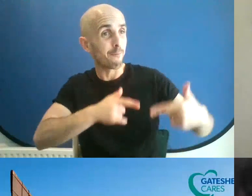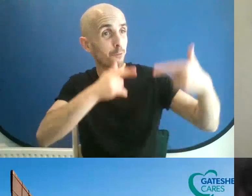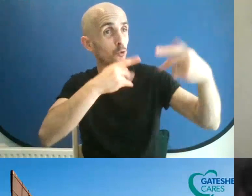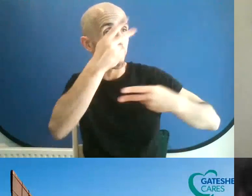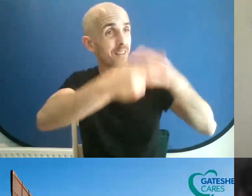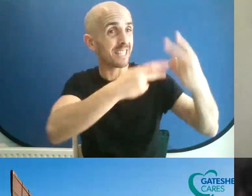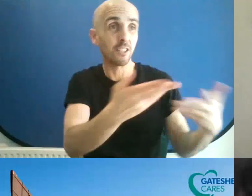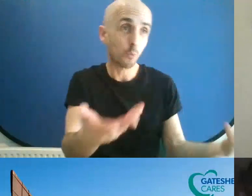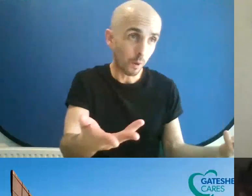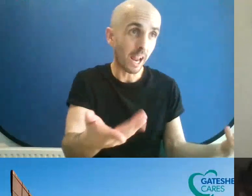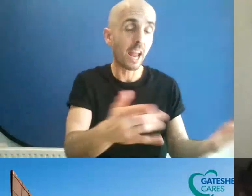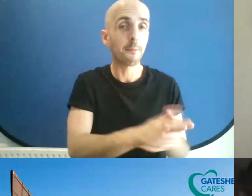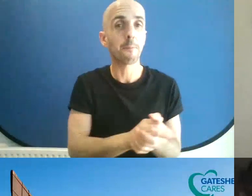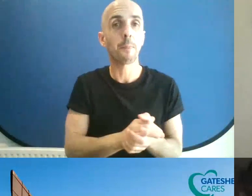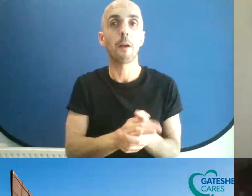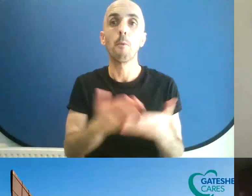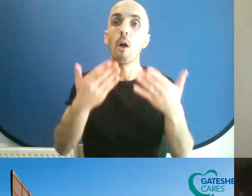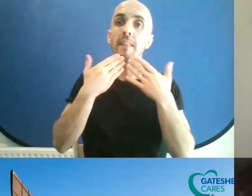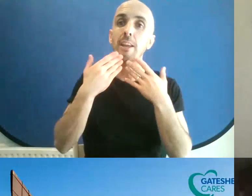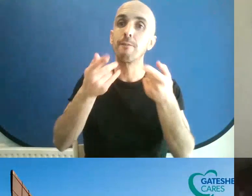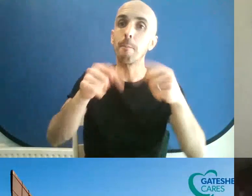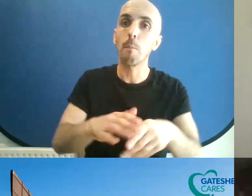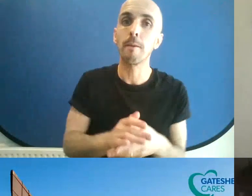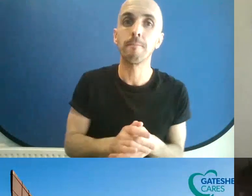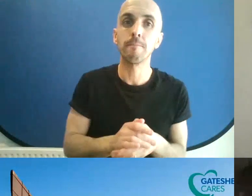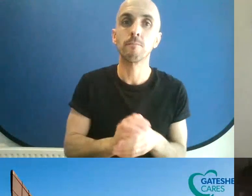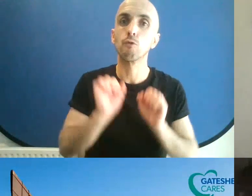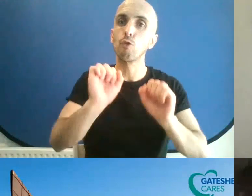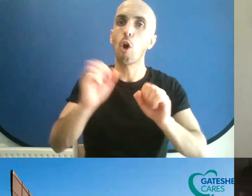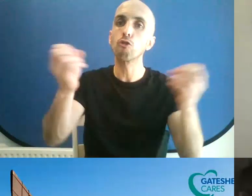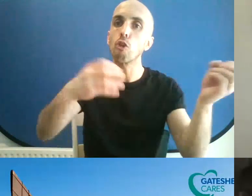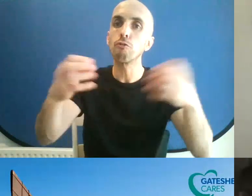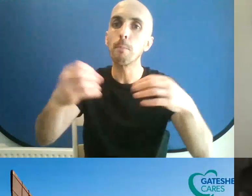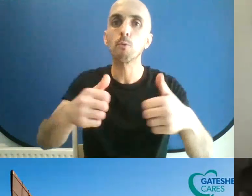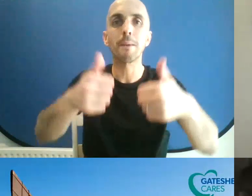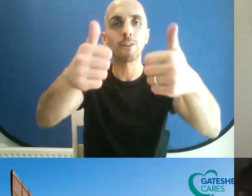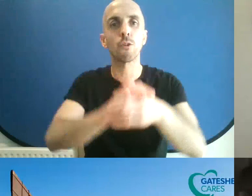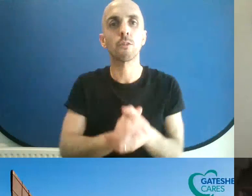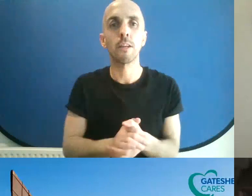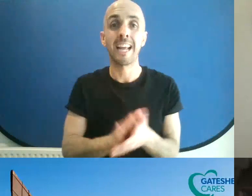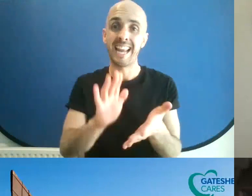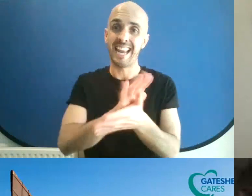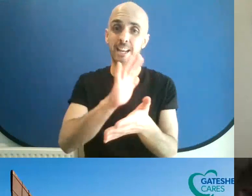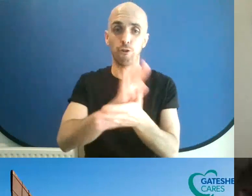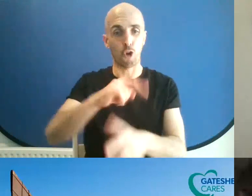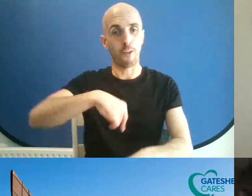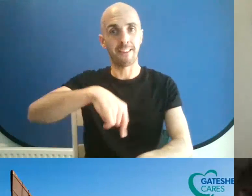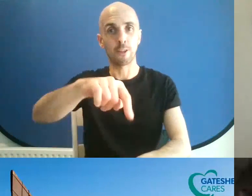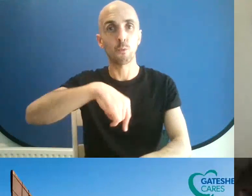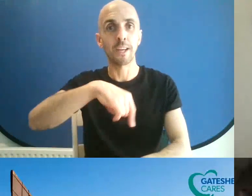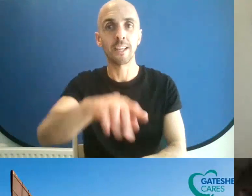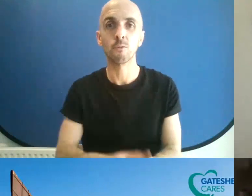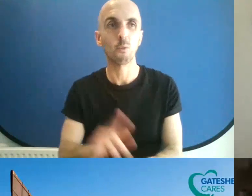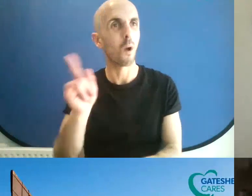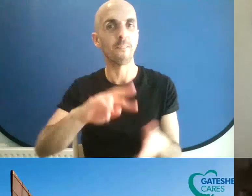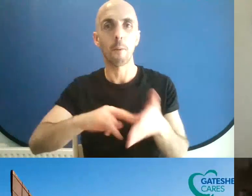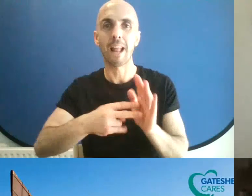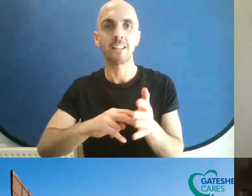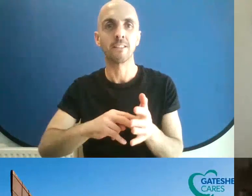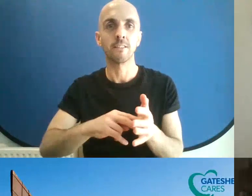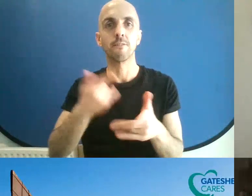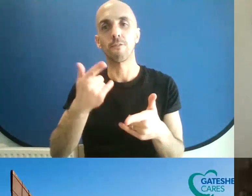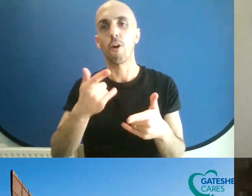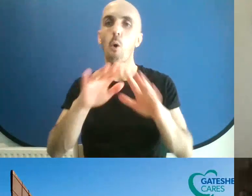your contributions and attendance this afternoon. And please enjoy the rest of this week and whatever you've got planned for World Social Work